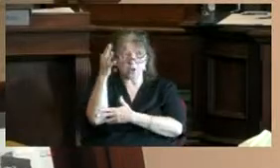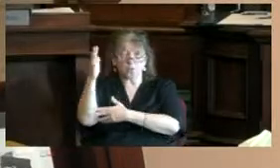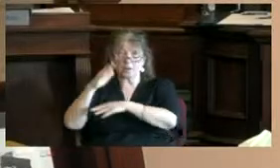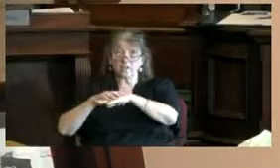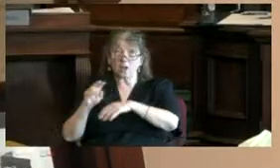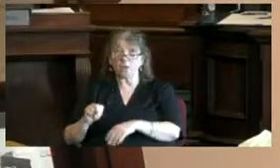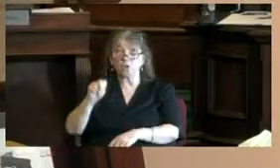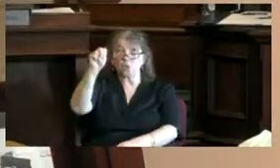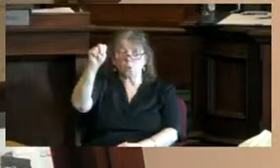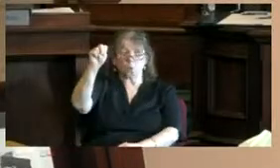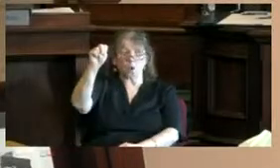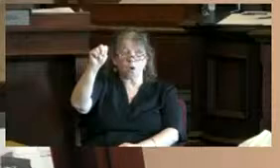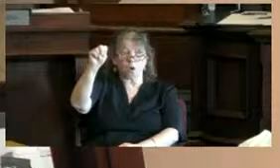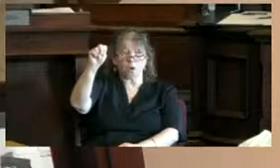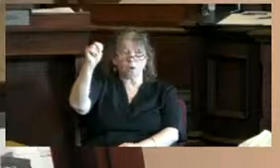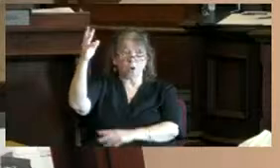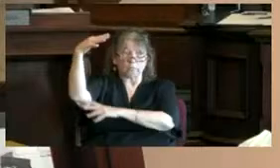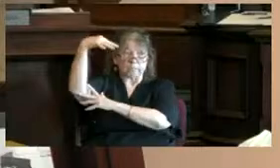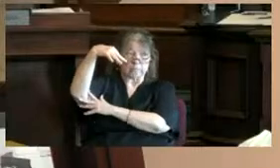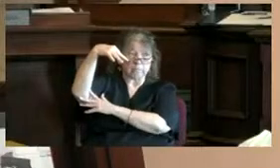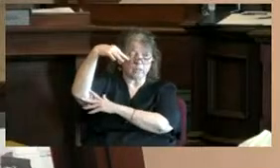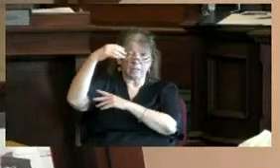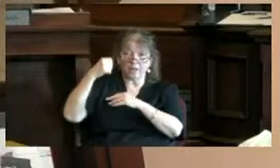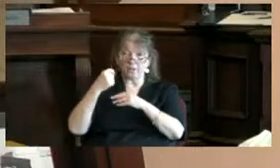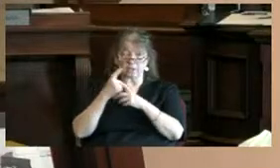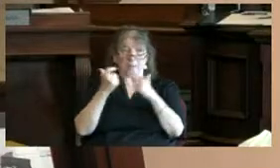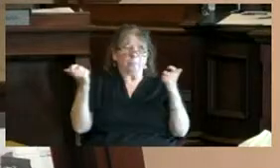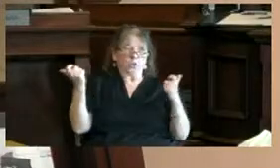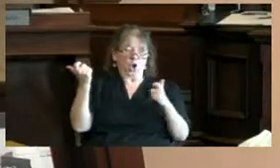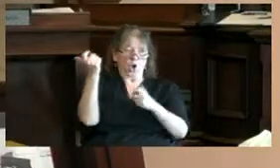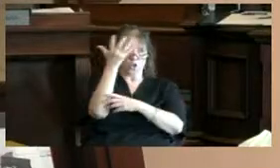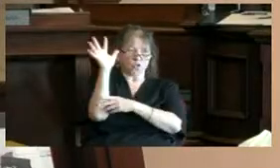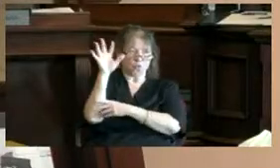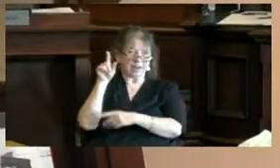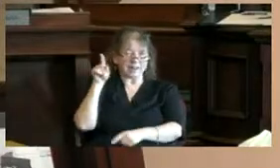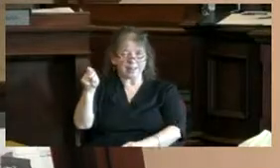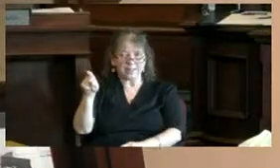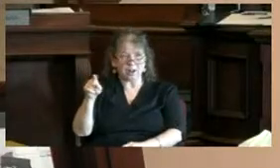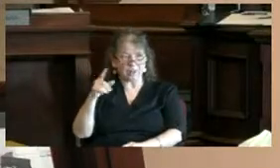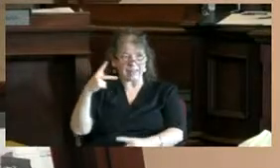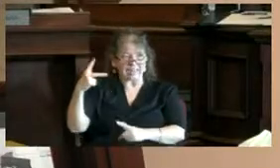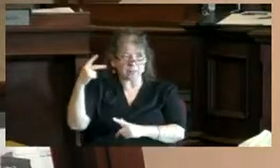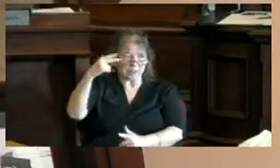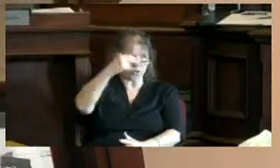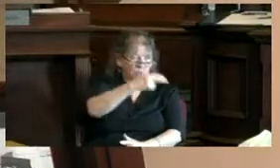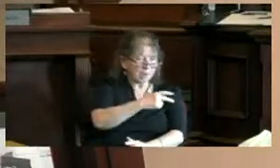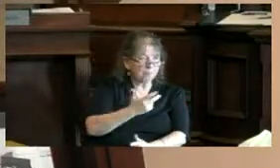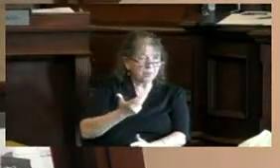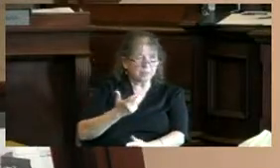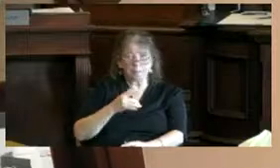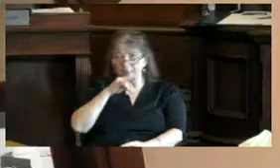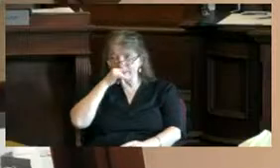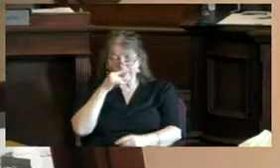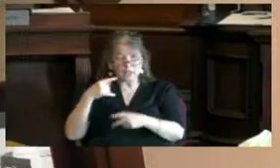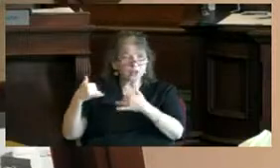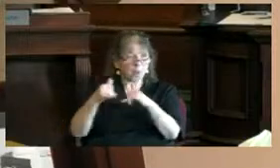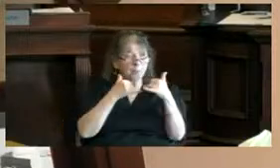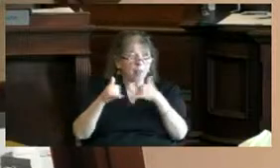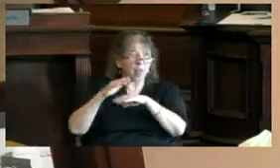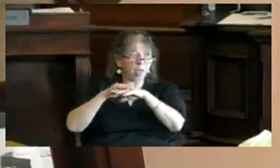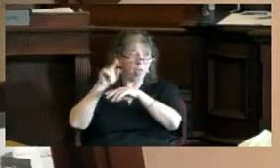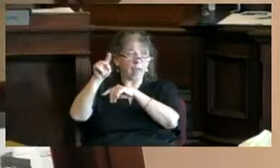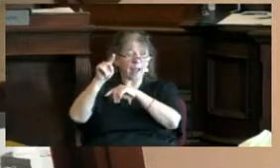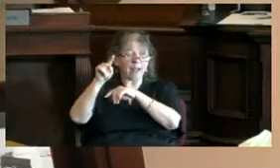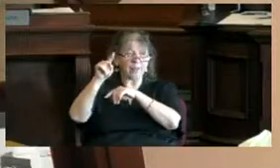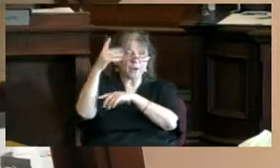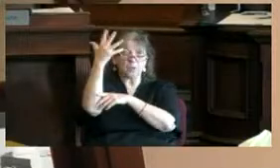northern border, they really wanted to know, there's a large tree there that needs to be trimmed back because the kids are playing around in there and you kind of